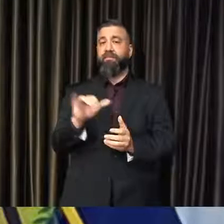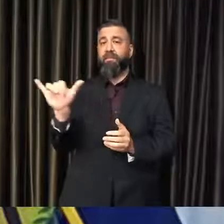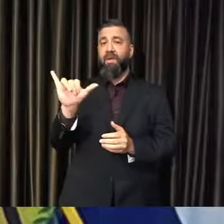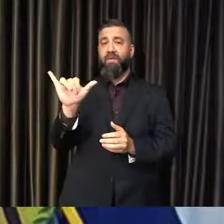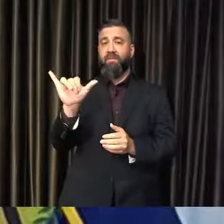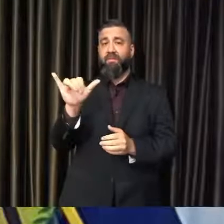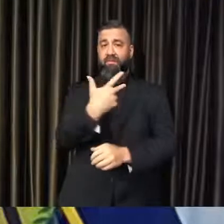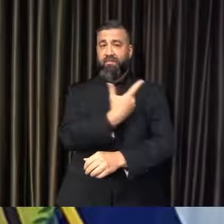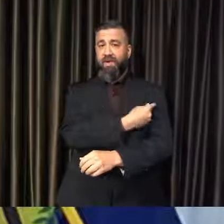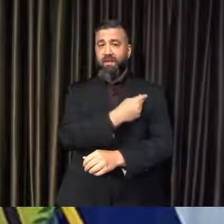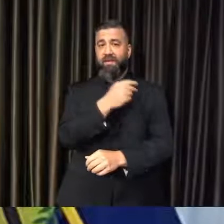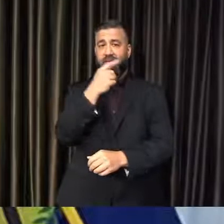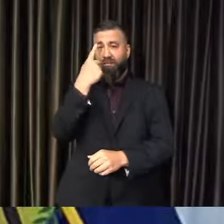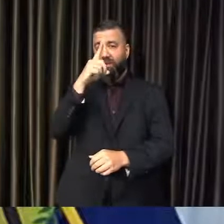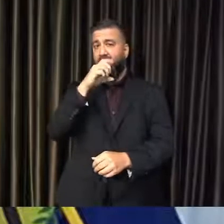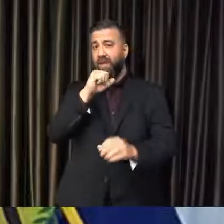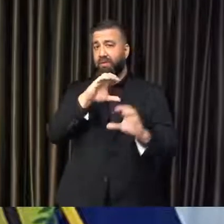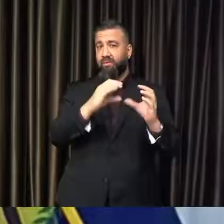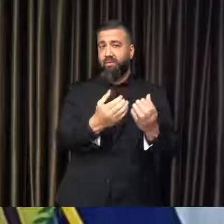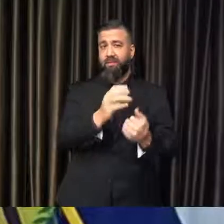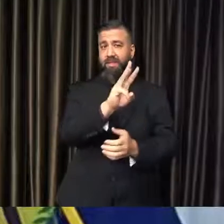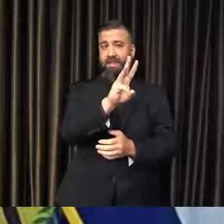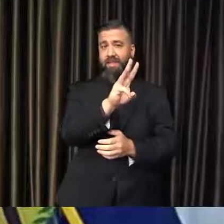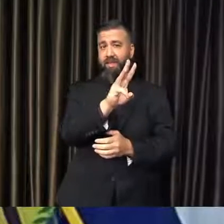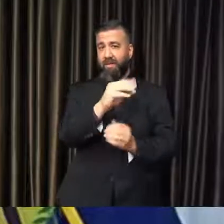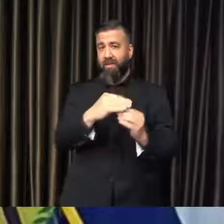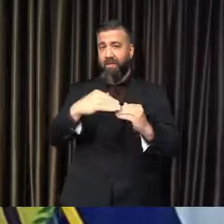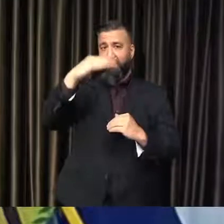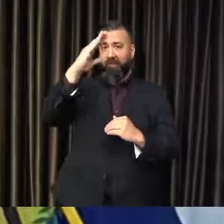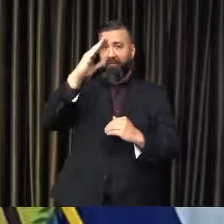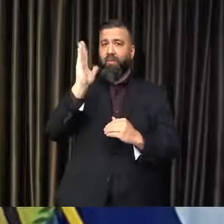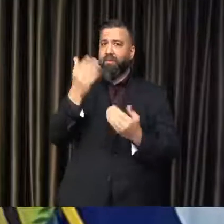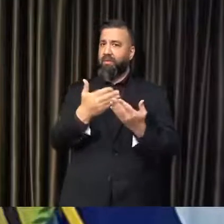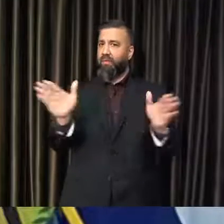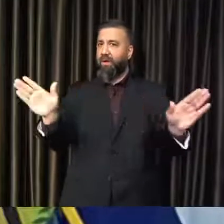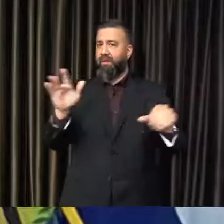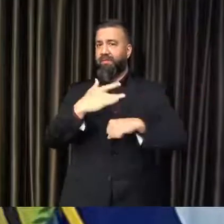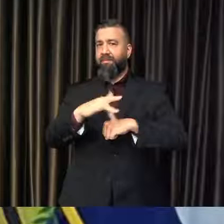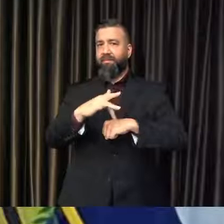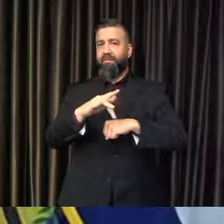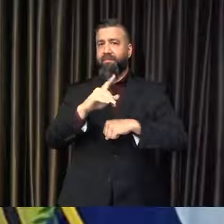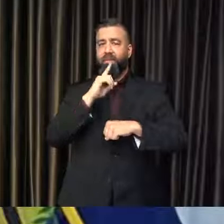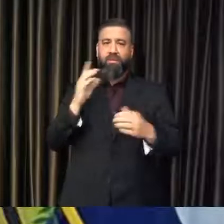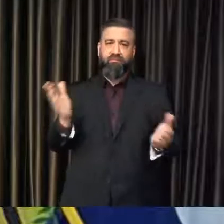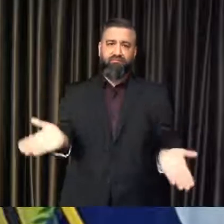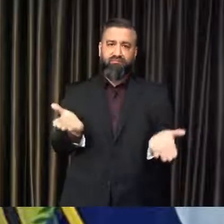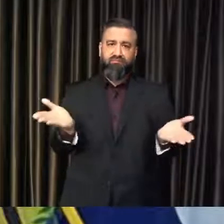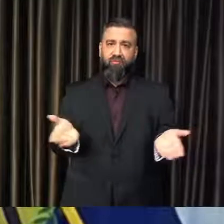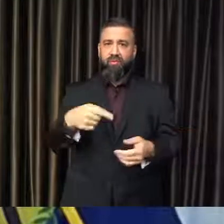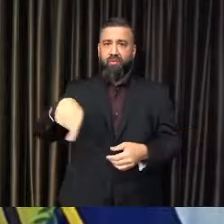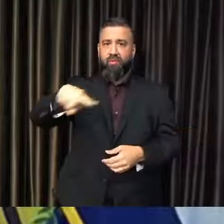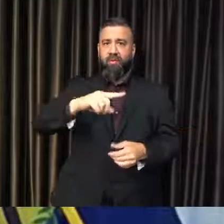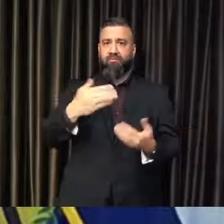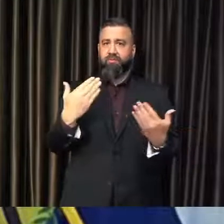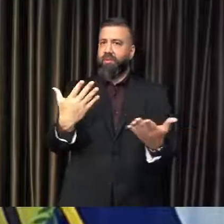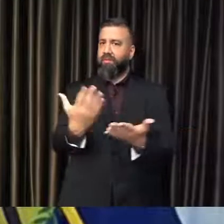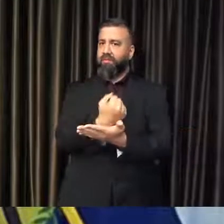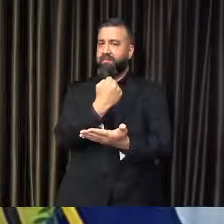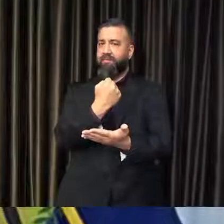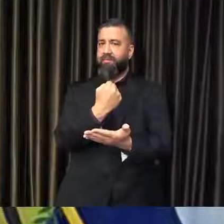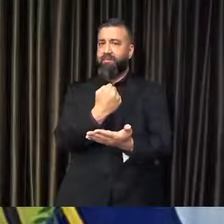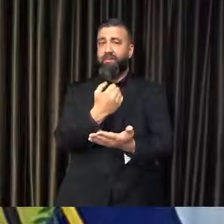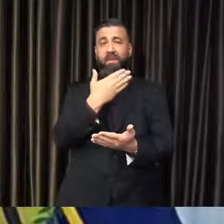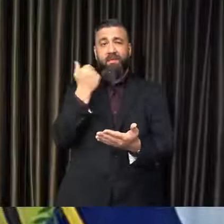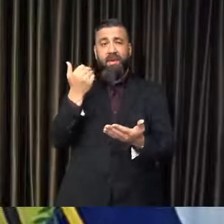and older will continue to be widely available, and we strongly encourage everyone to get one. It's the best way to curb